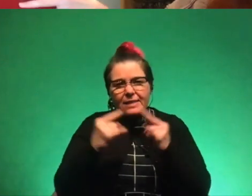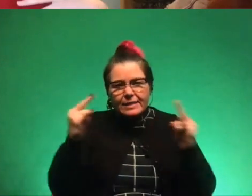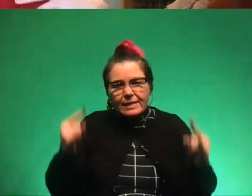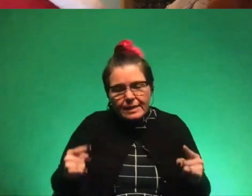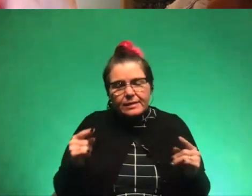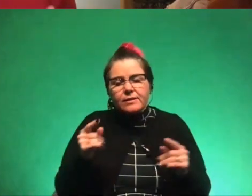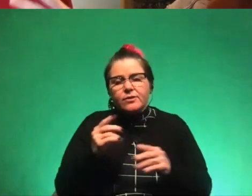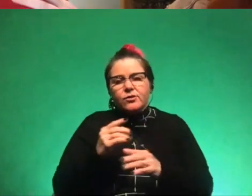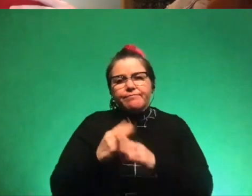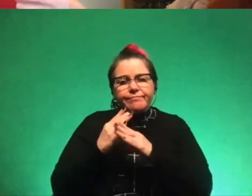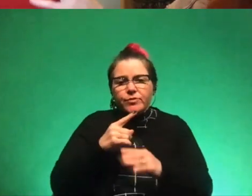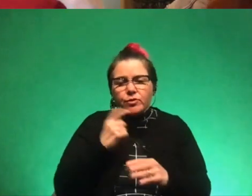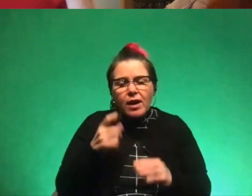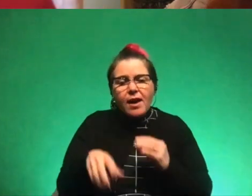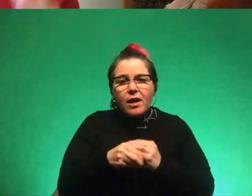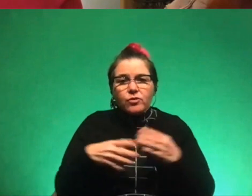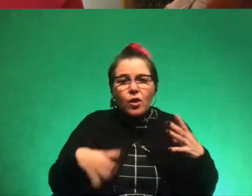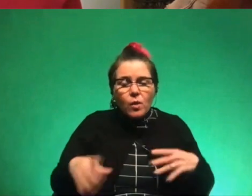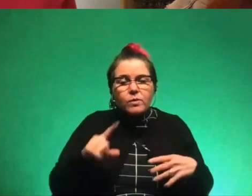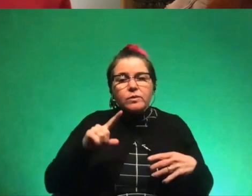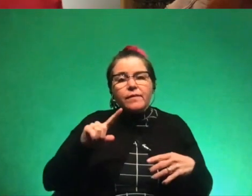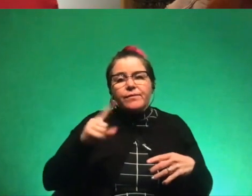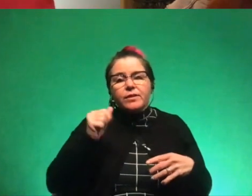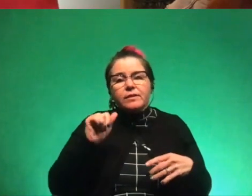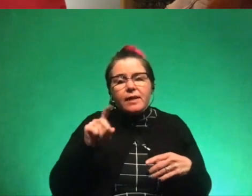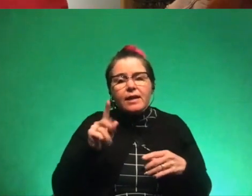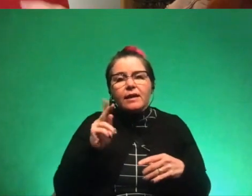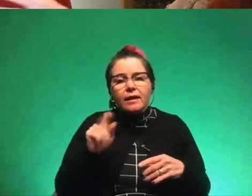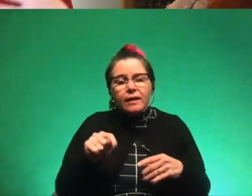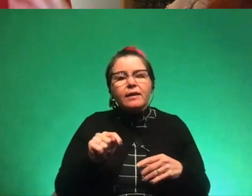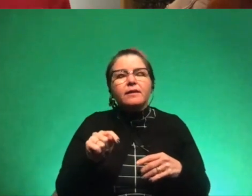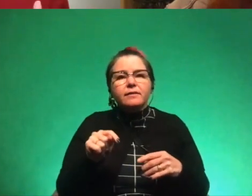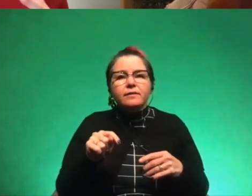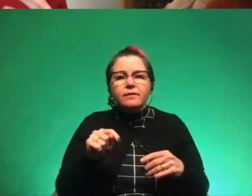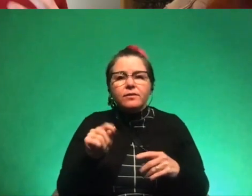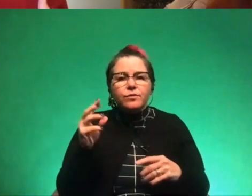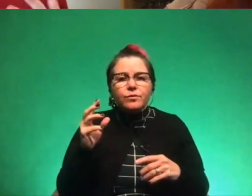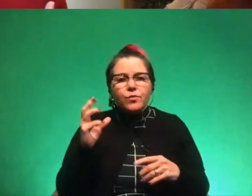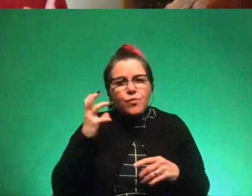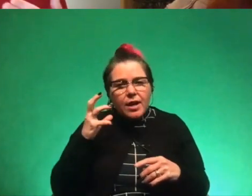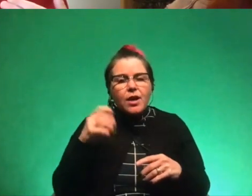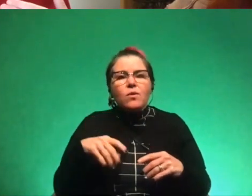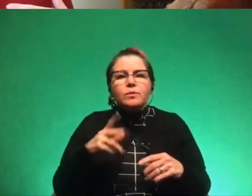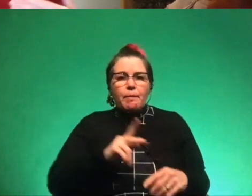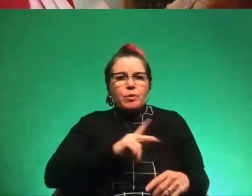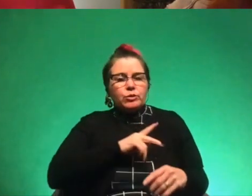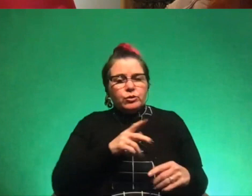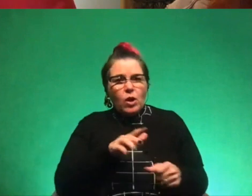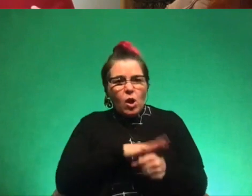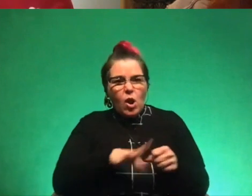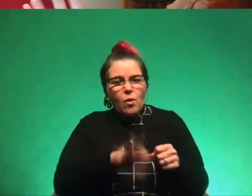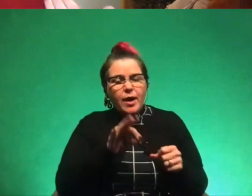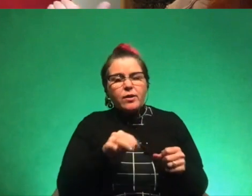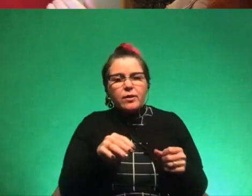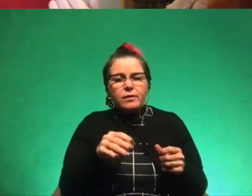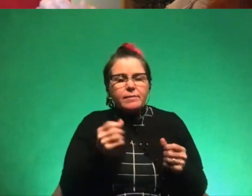dry. Got spare clothing, first aid kits, radios, personal locator beacons, like heaps of equipment to keep us safe. And I guess as well, when